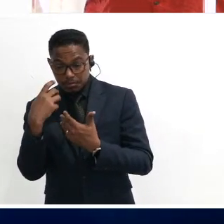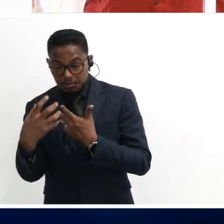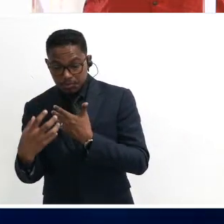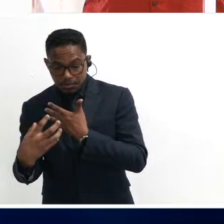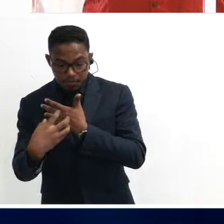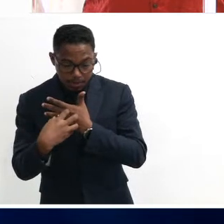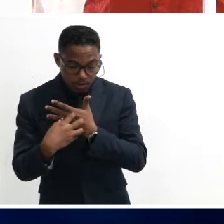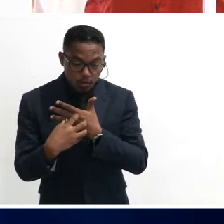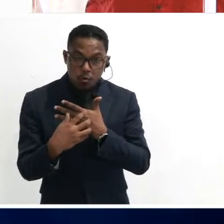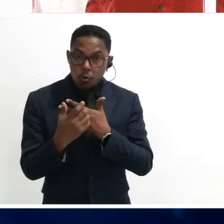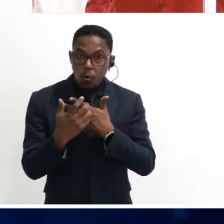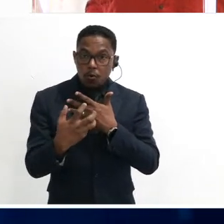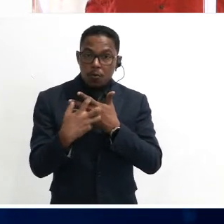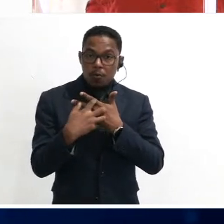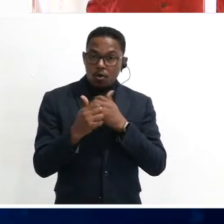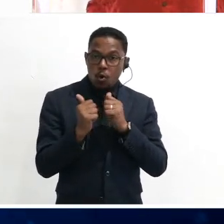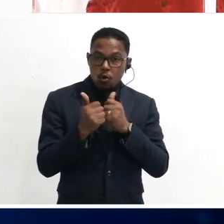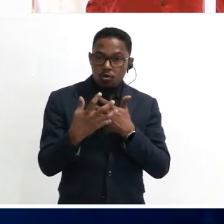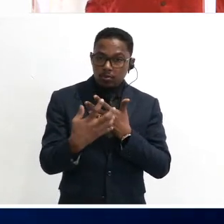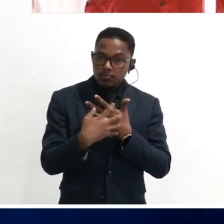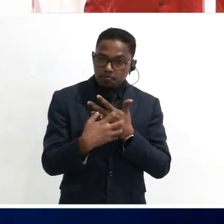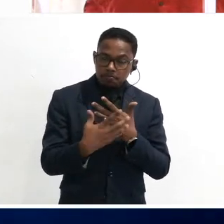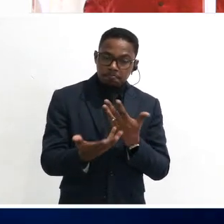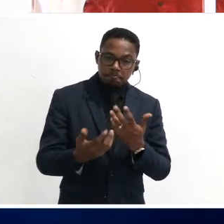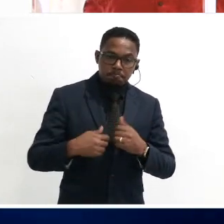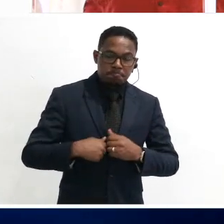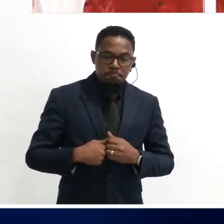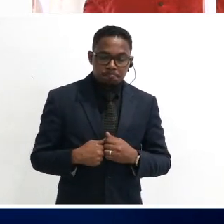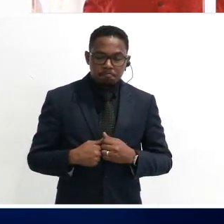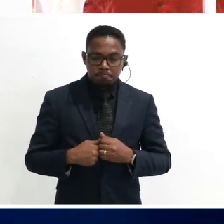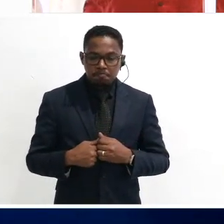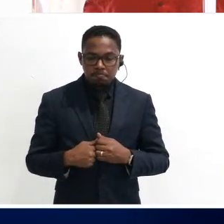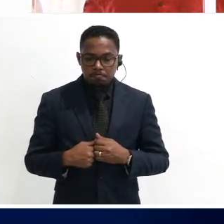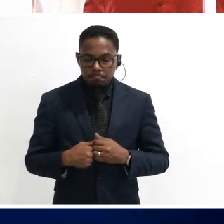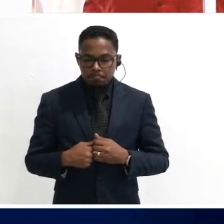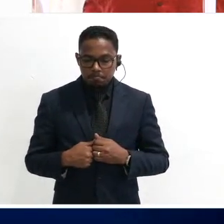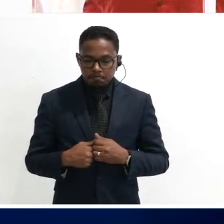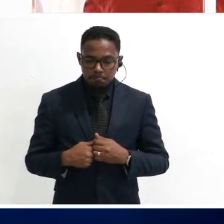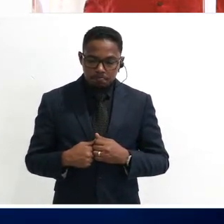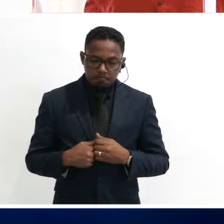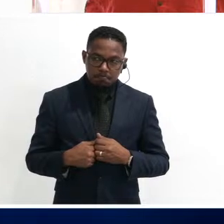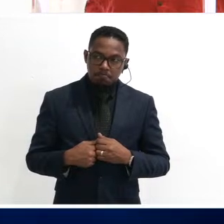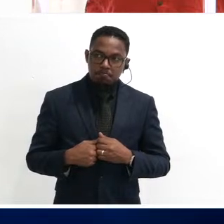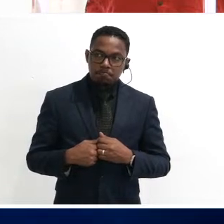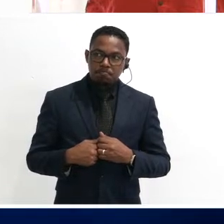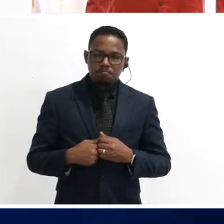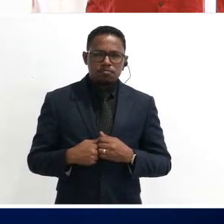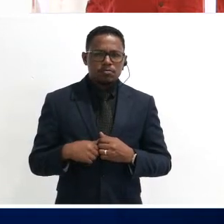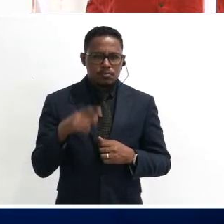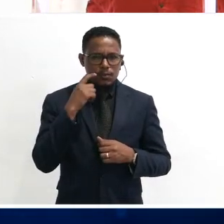Talking here about the different heat transfer modes, just kind of the physics of